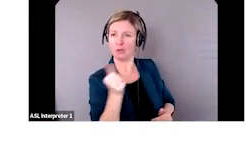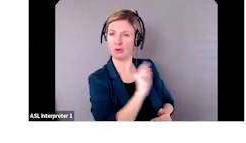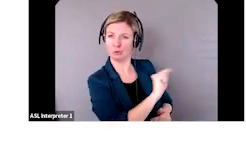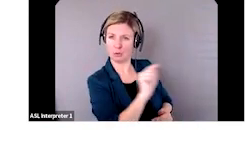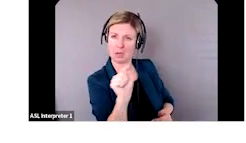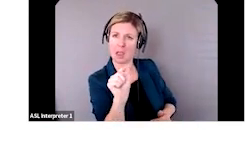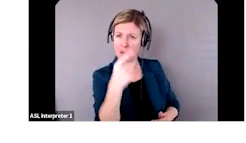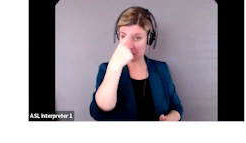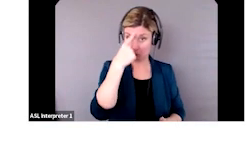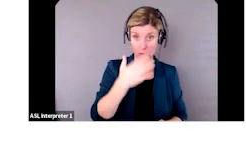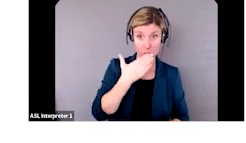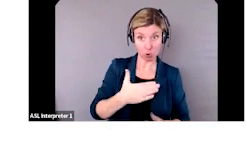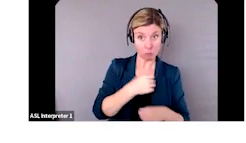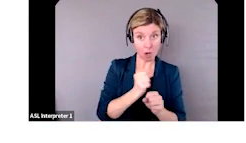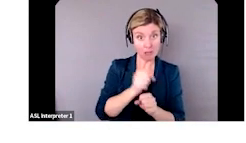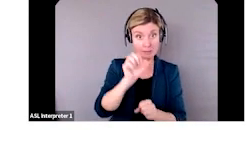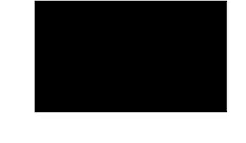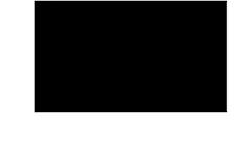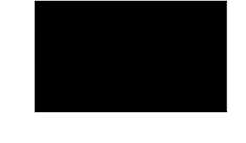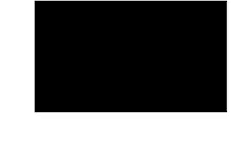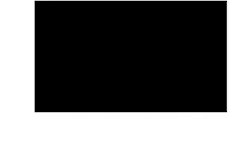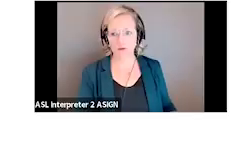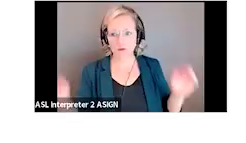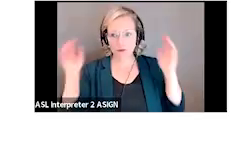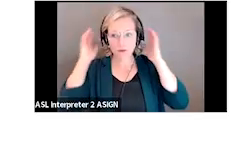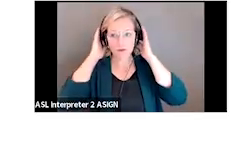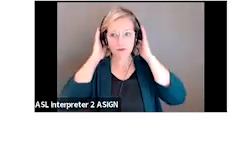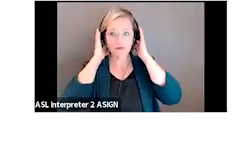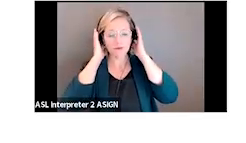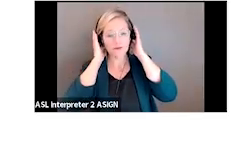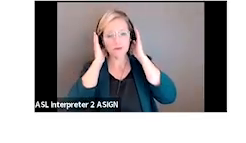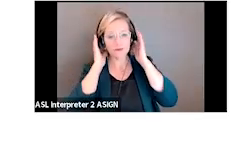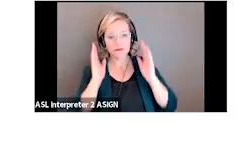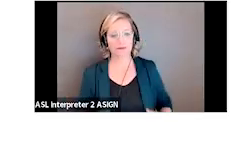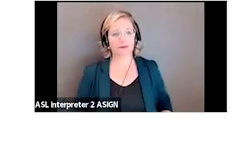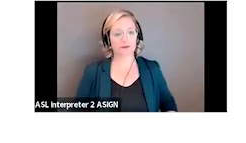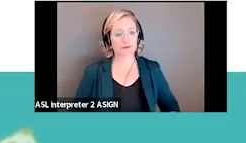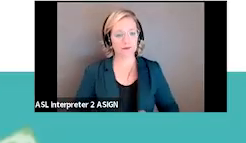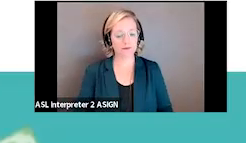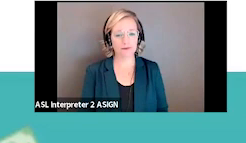product and it's worthy of your purchase. So we want to make sure you're set up as such.